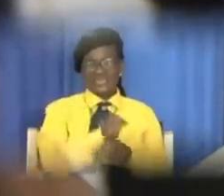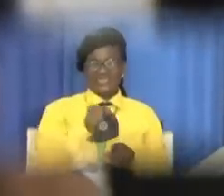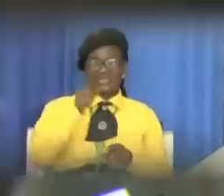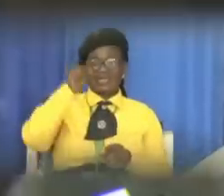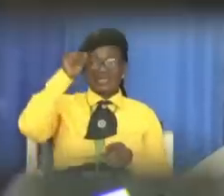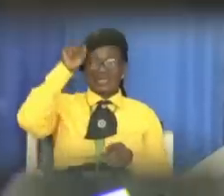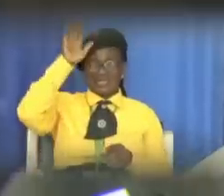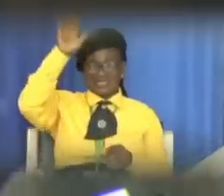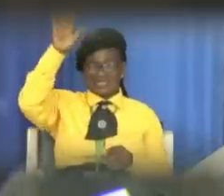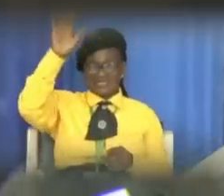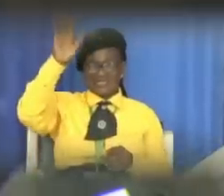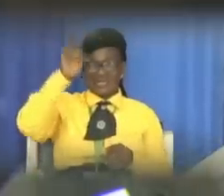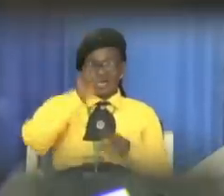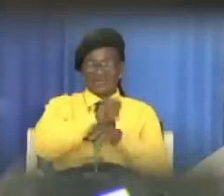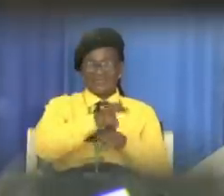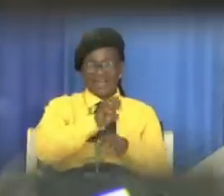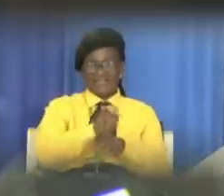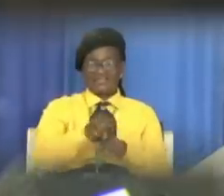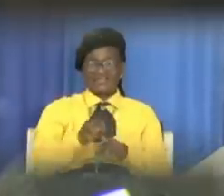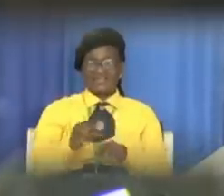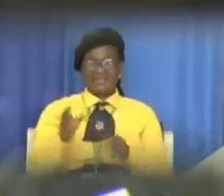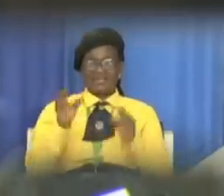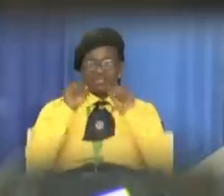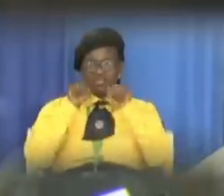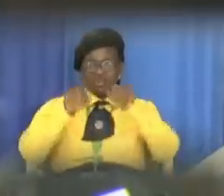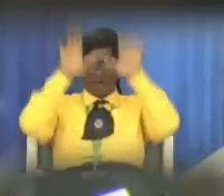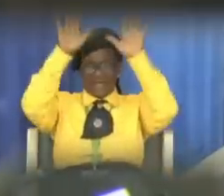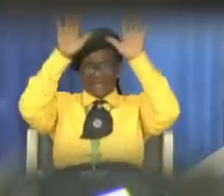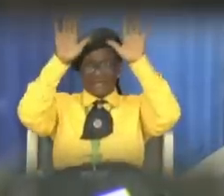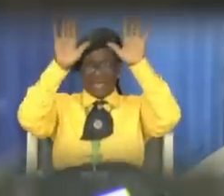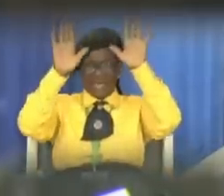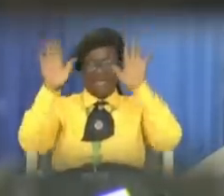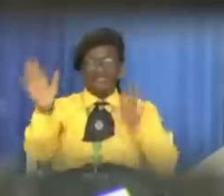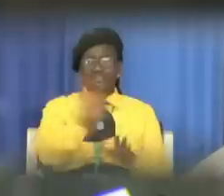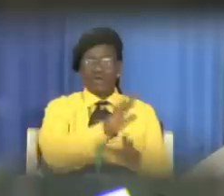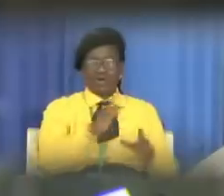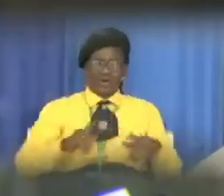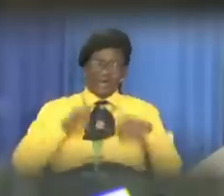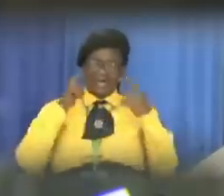Surrender your life to Jesus Christ. He will save your soul,